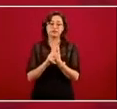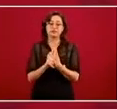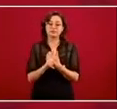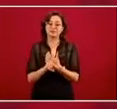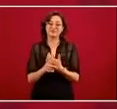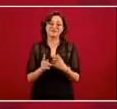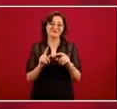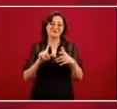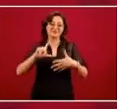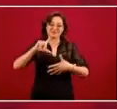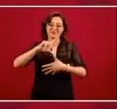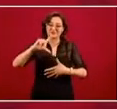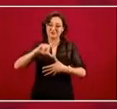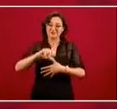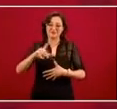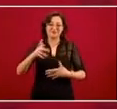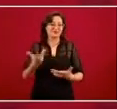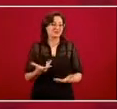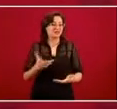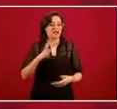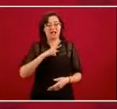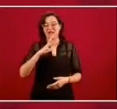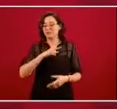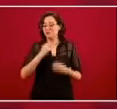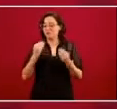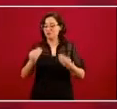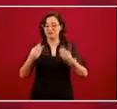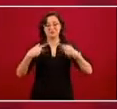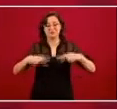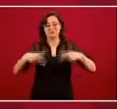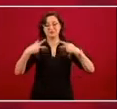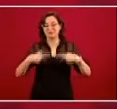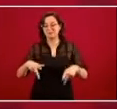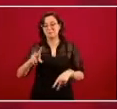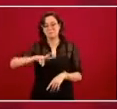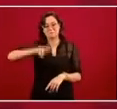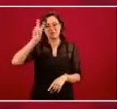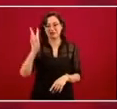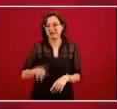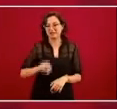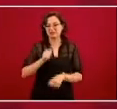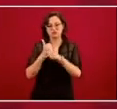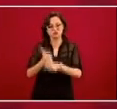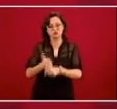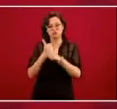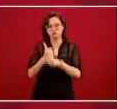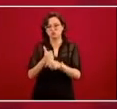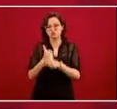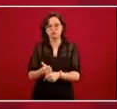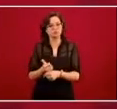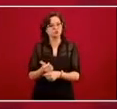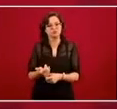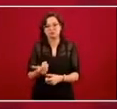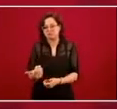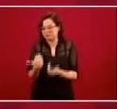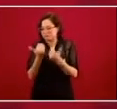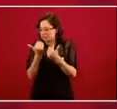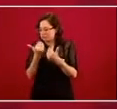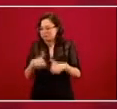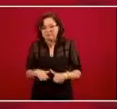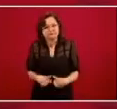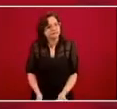it is a turn for a lot of countries that we are amongst those countries that